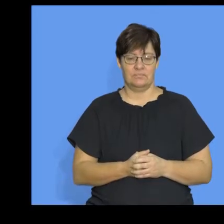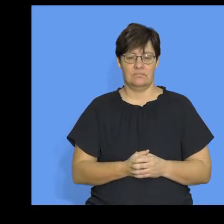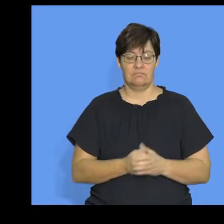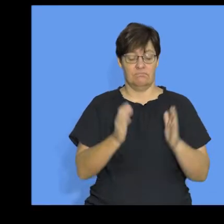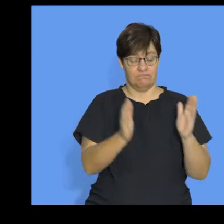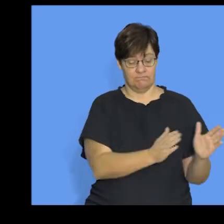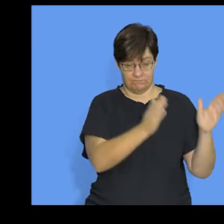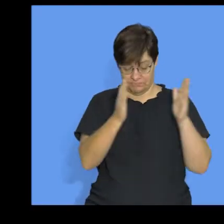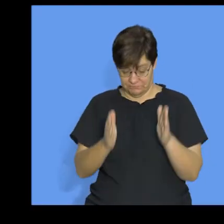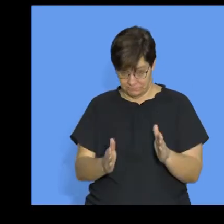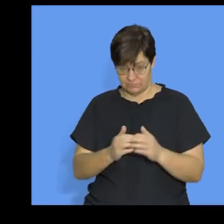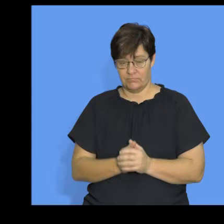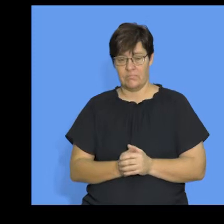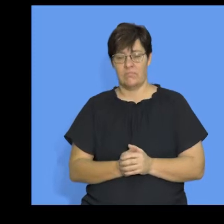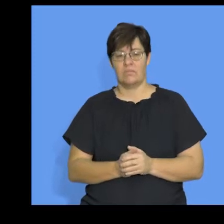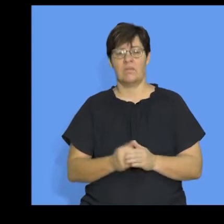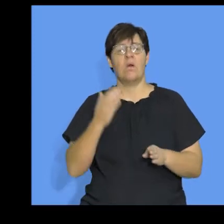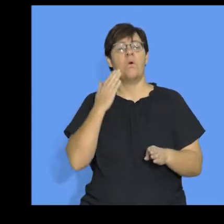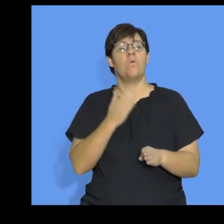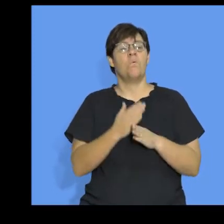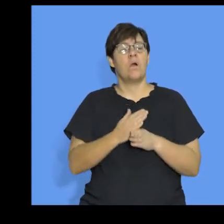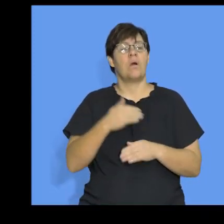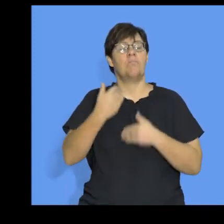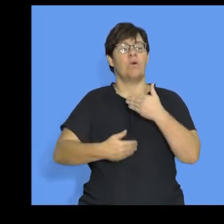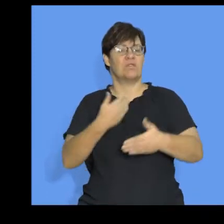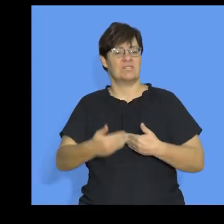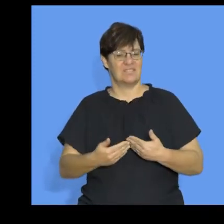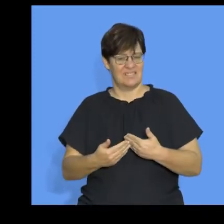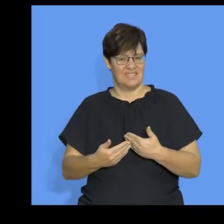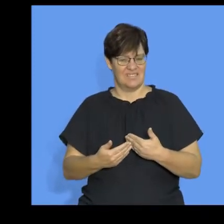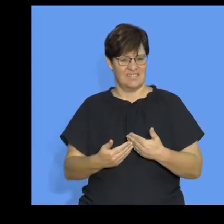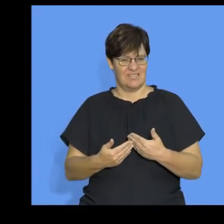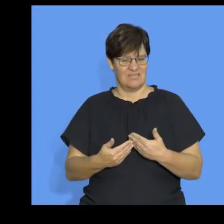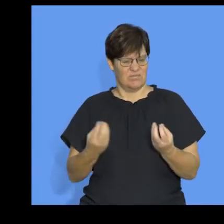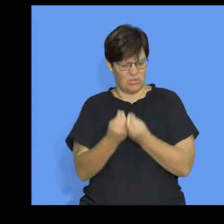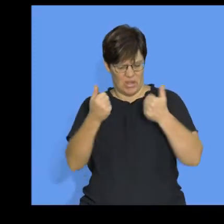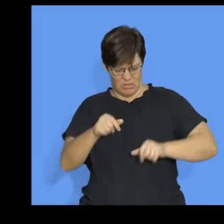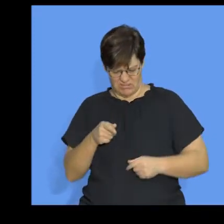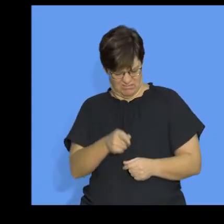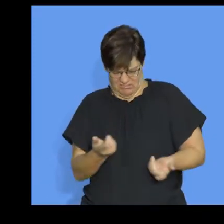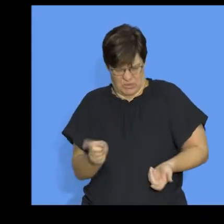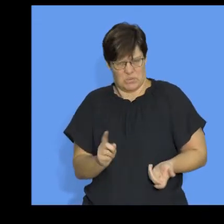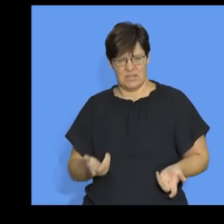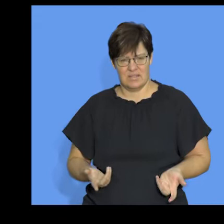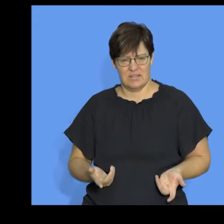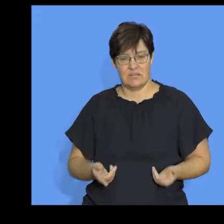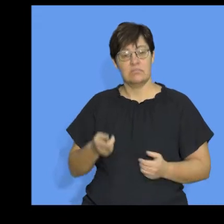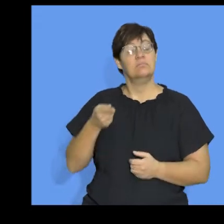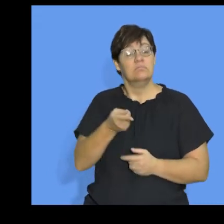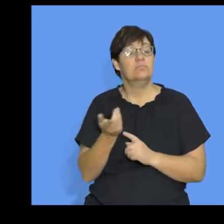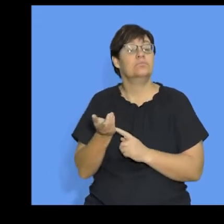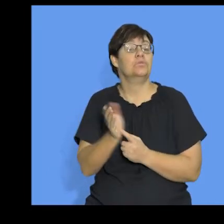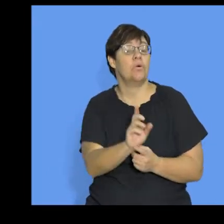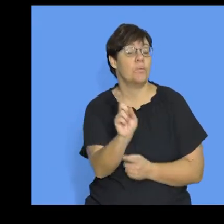have what we call our work in process stock account. Now, what is this account? This account shows